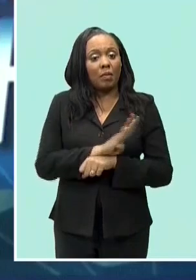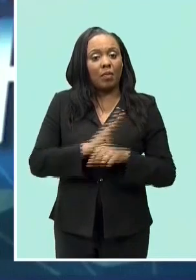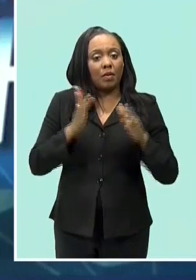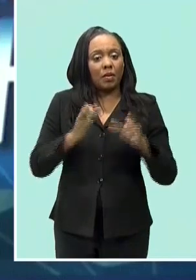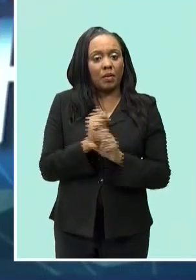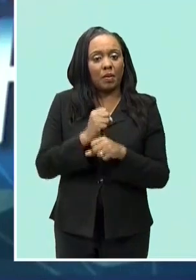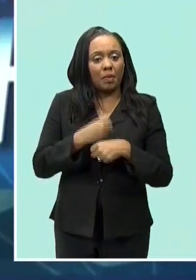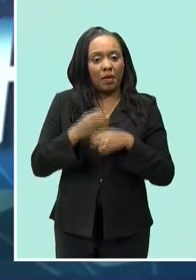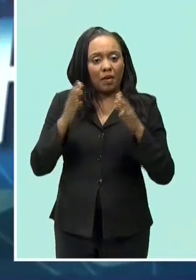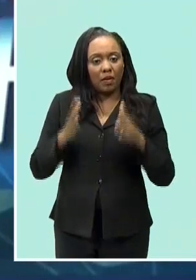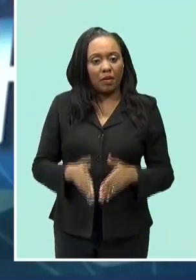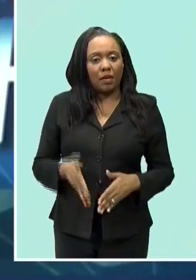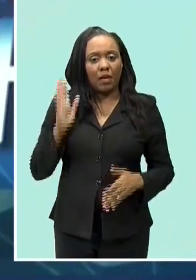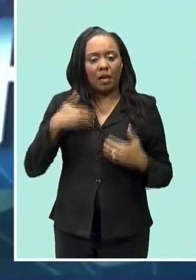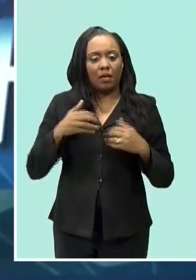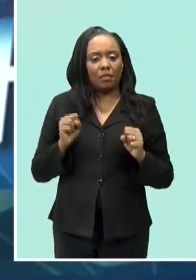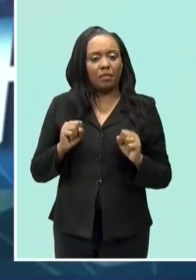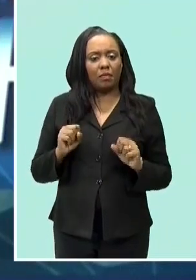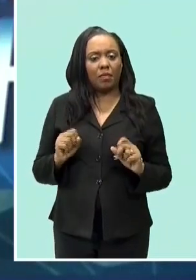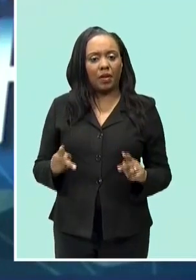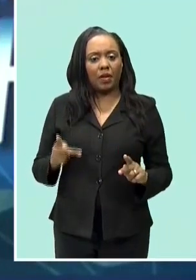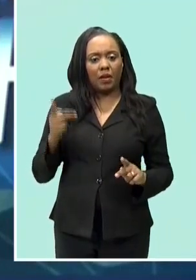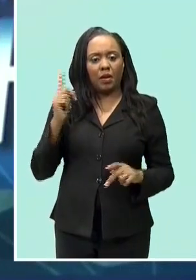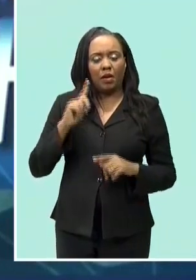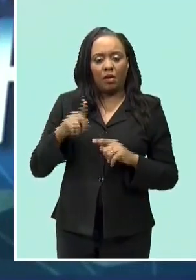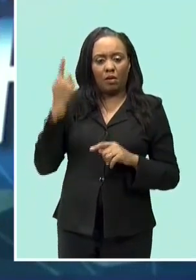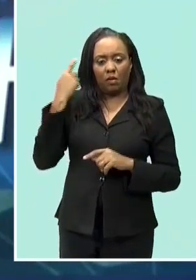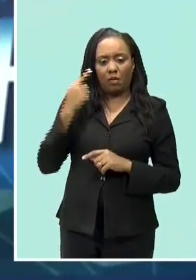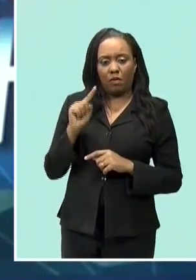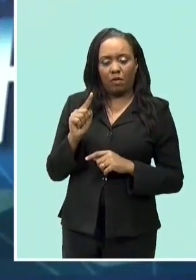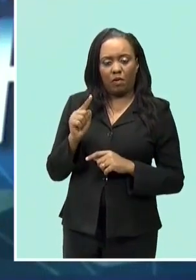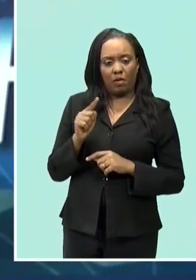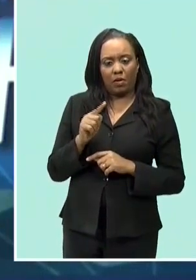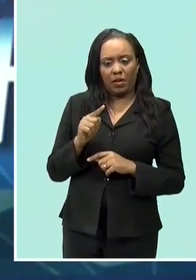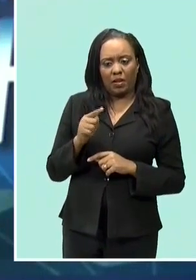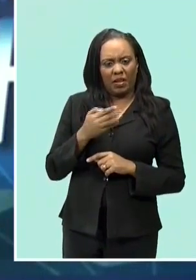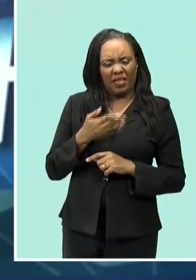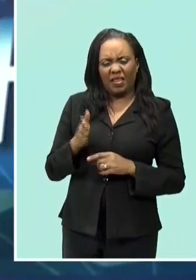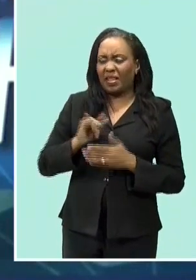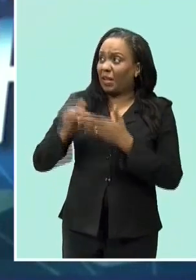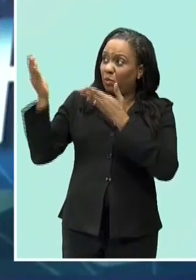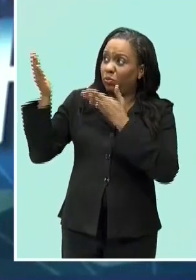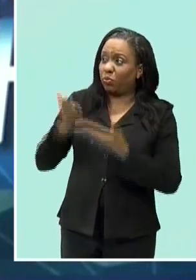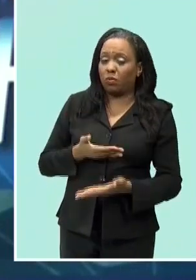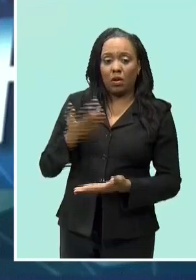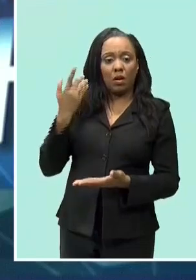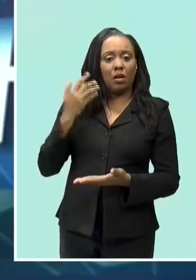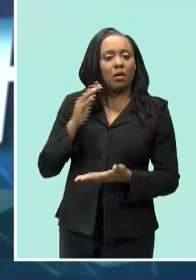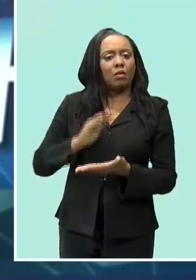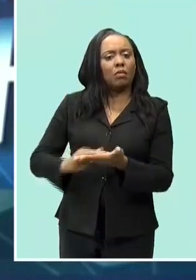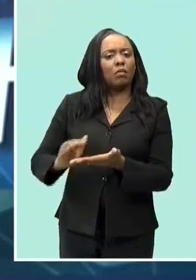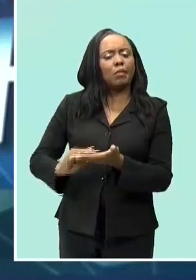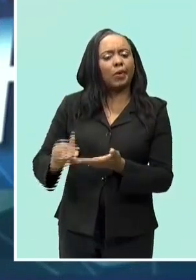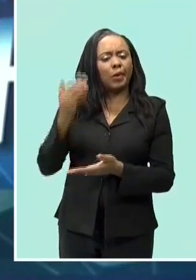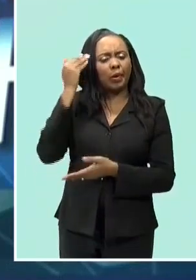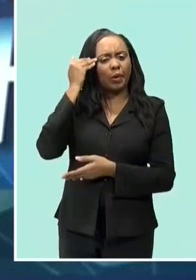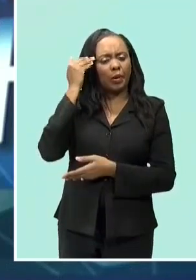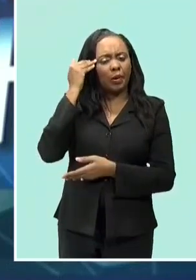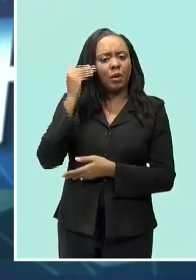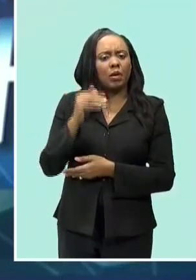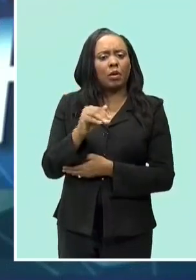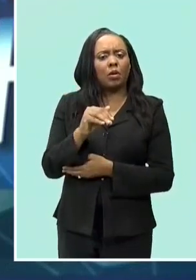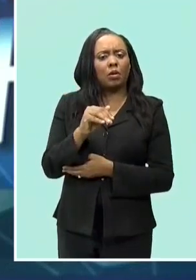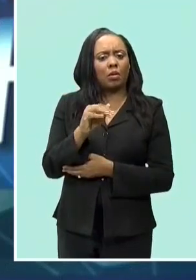goods cleared faster when the Electronic Single Window, or ESW, is introduced. Commerce Minister Dwight Sutherland says